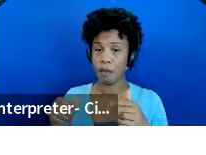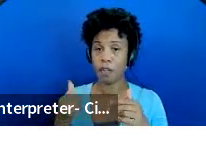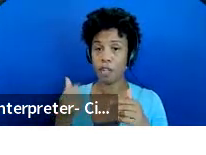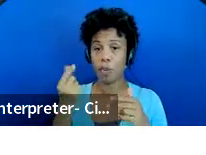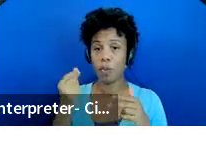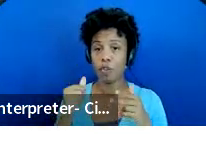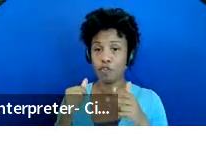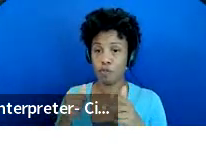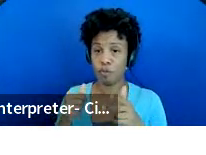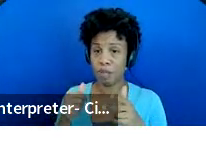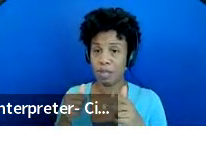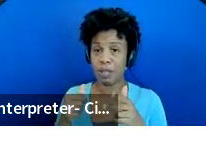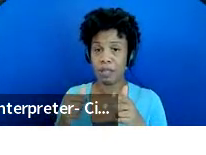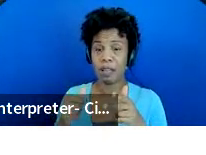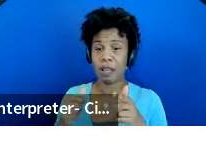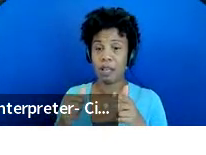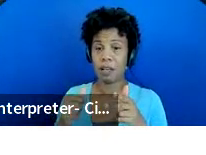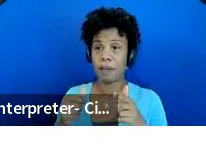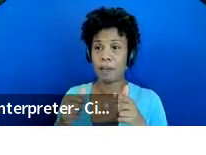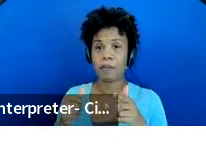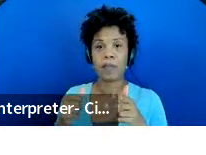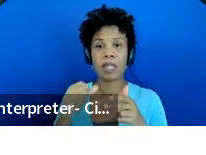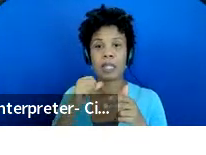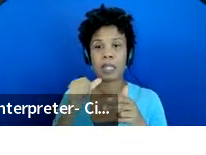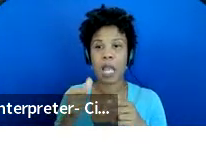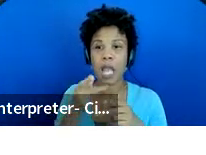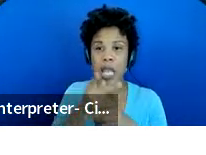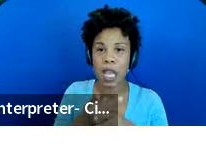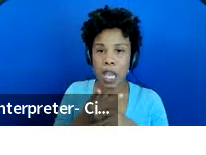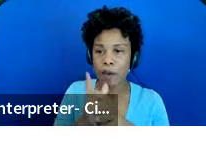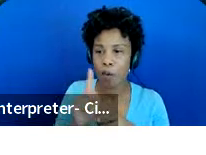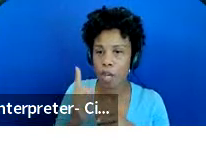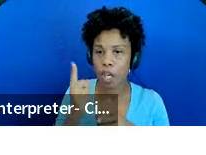vehicle, they're not stepping into the road or a drain. And so that was one of the